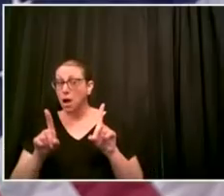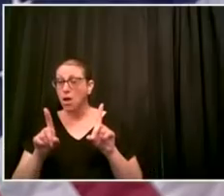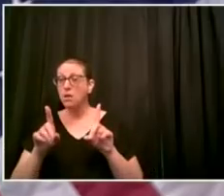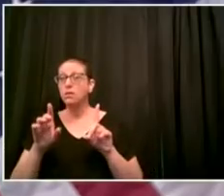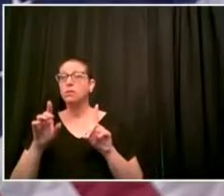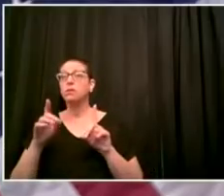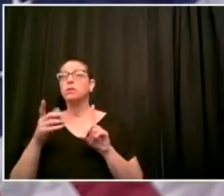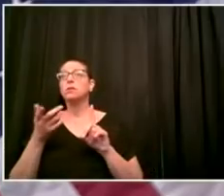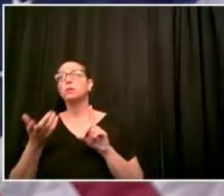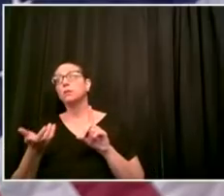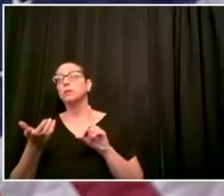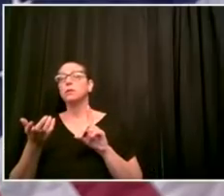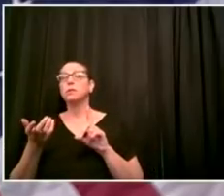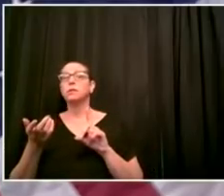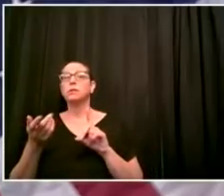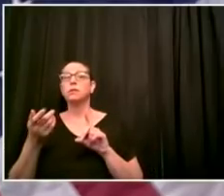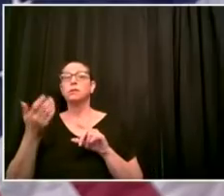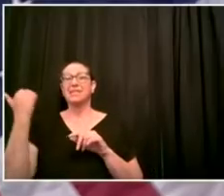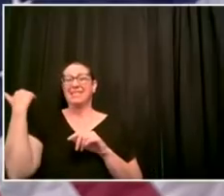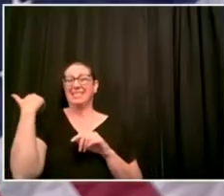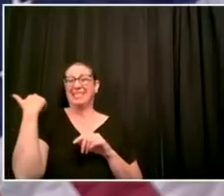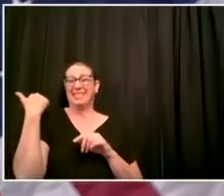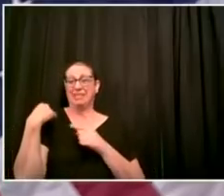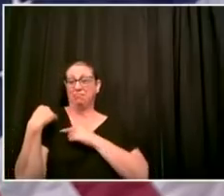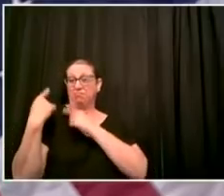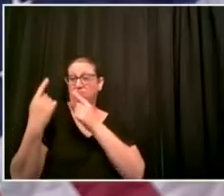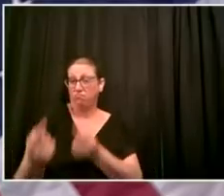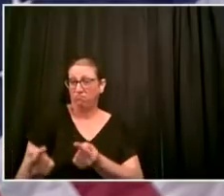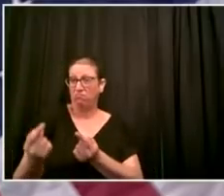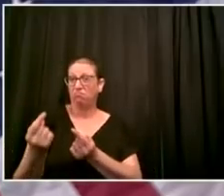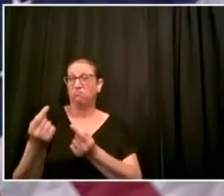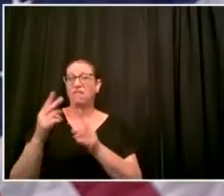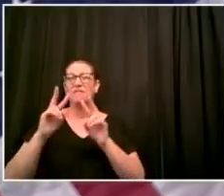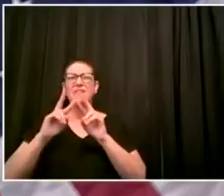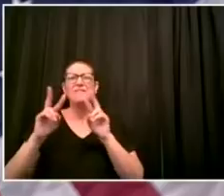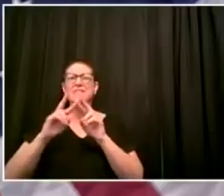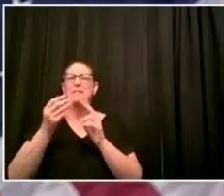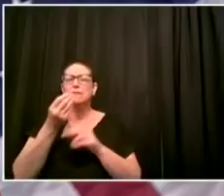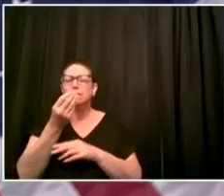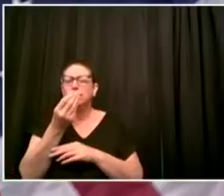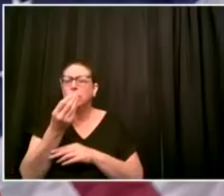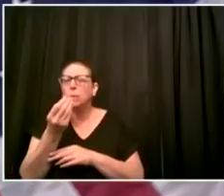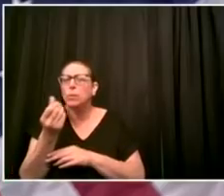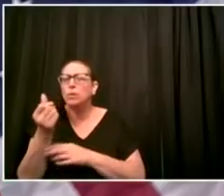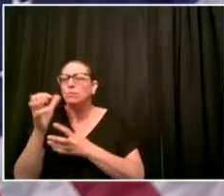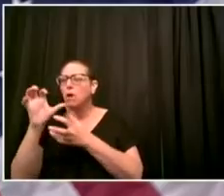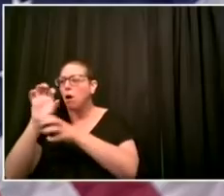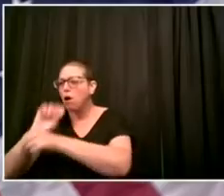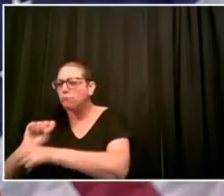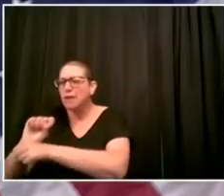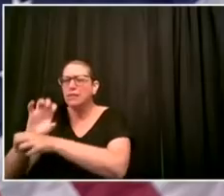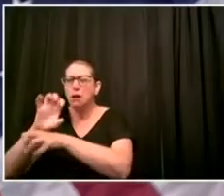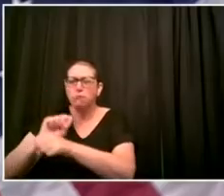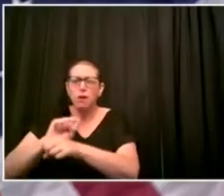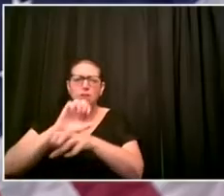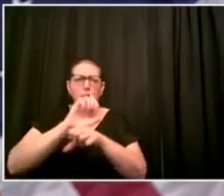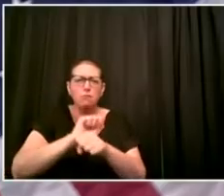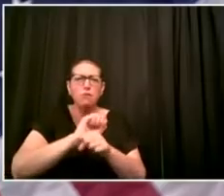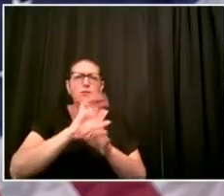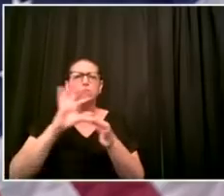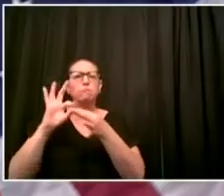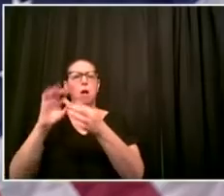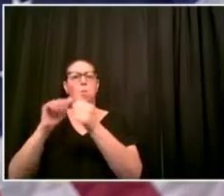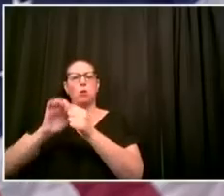was enforcement on social distancing, I keep coming back to this. I don't blame anyone for the concern about things that went wrong